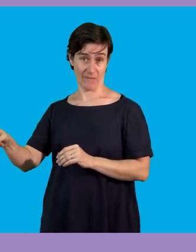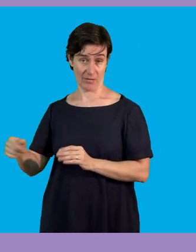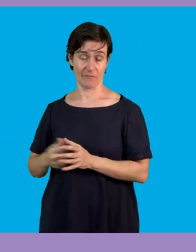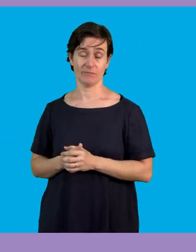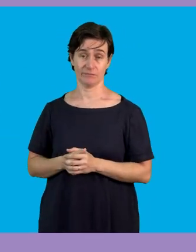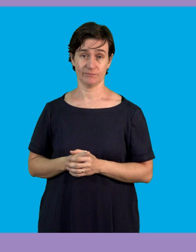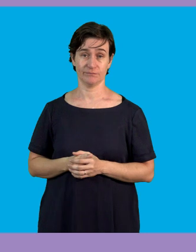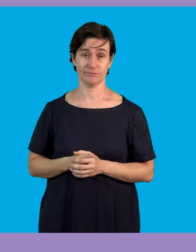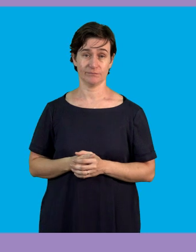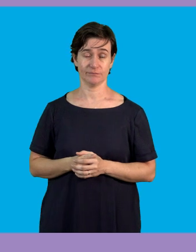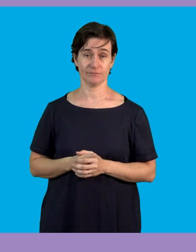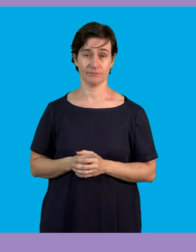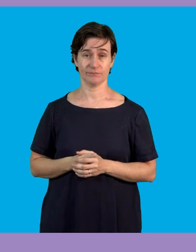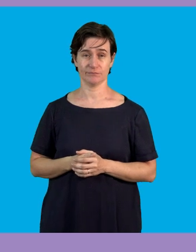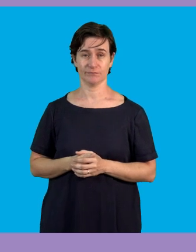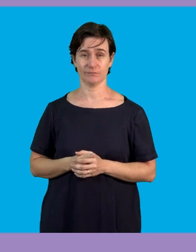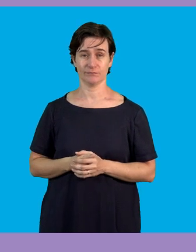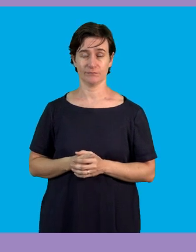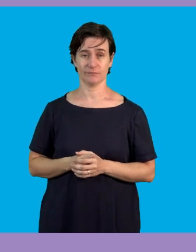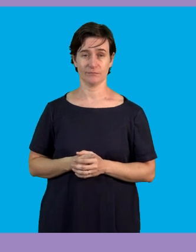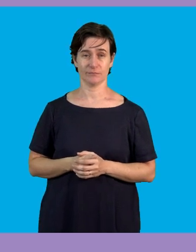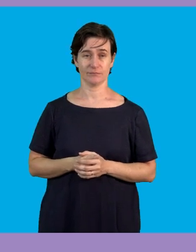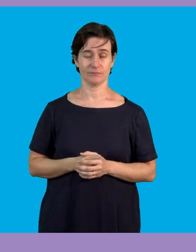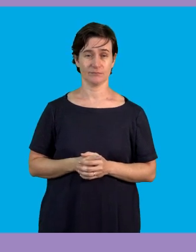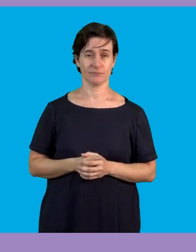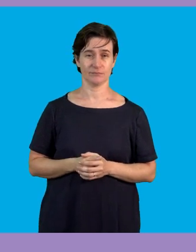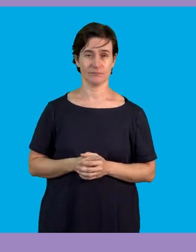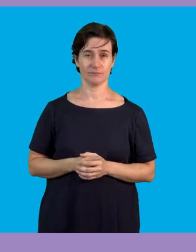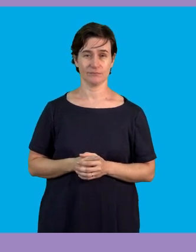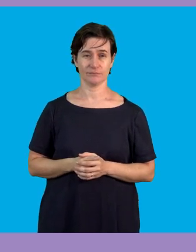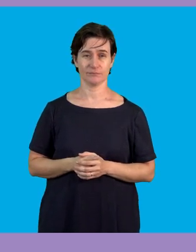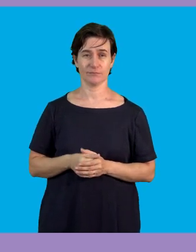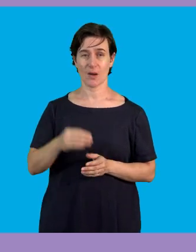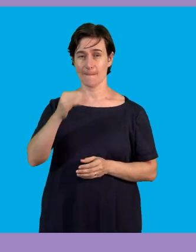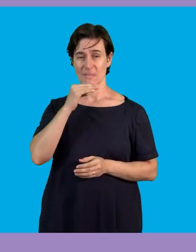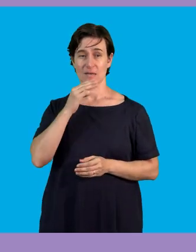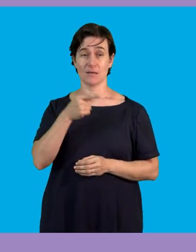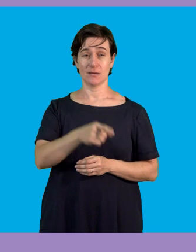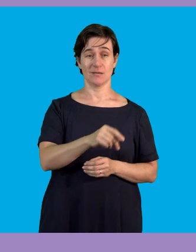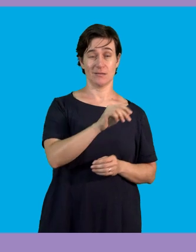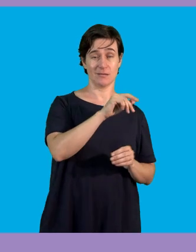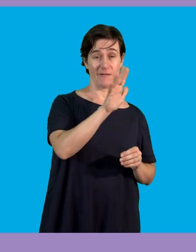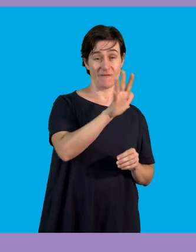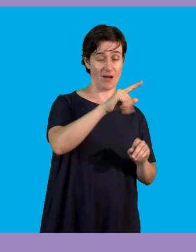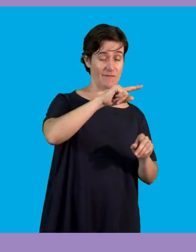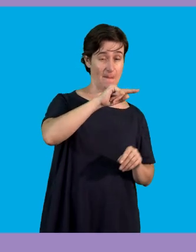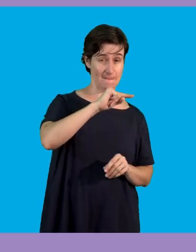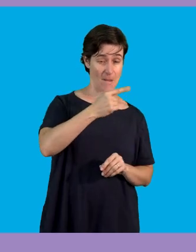that negative 5 that we're adding on the left as well. Plus minus 5 gives us 0.